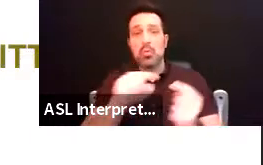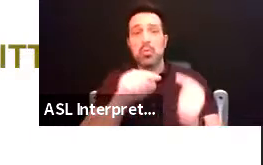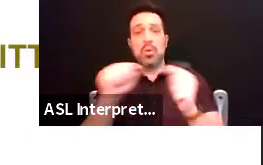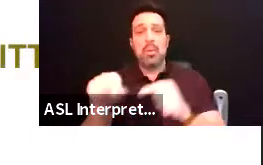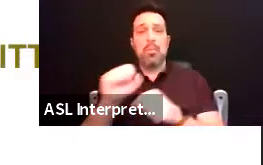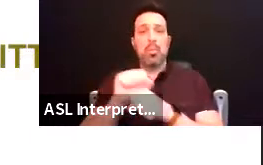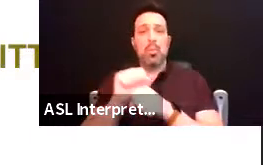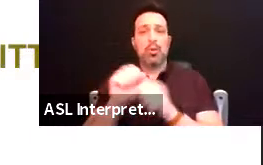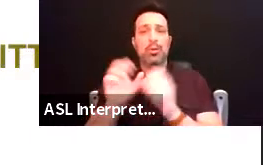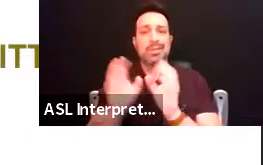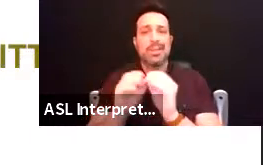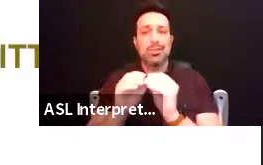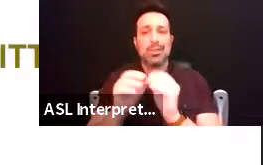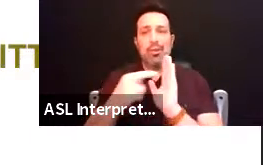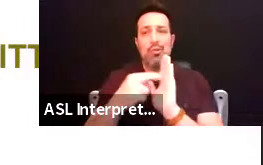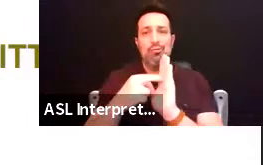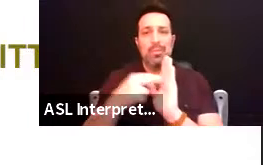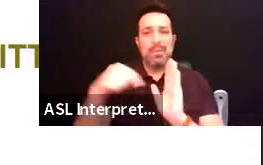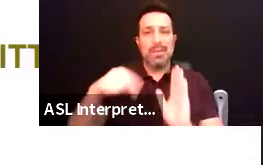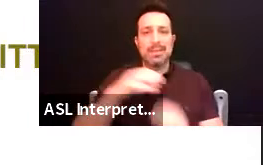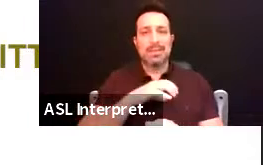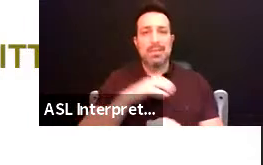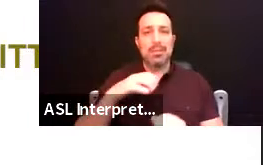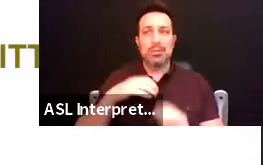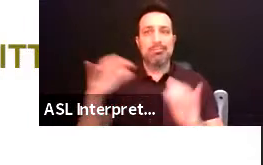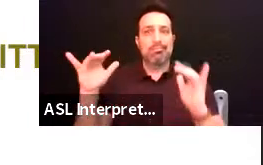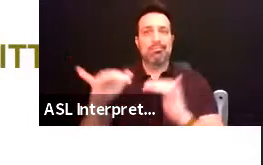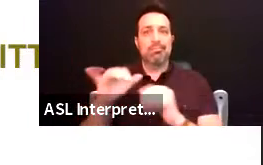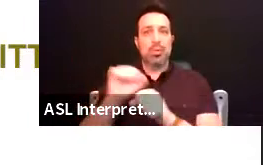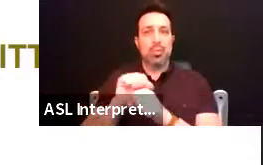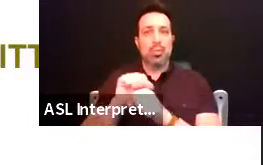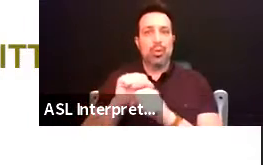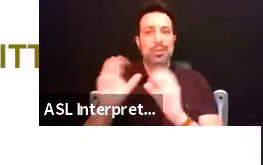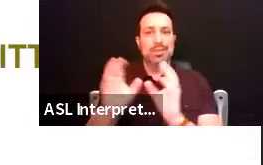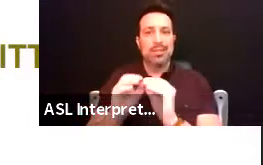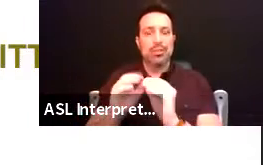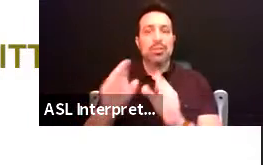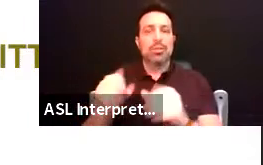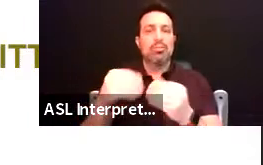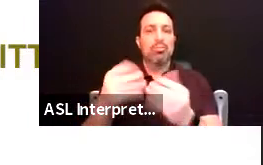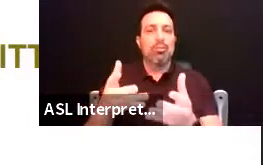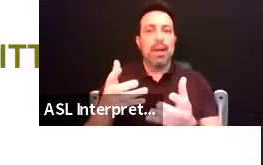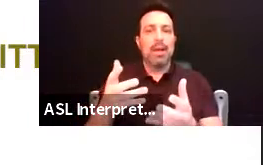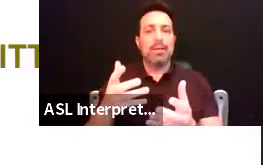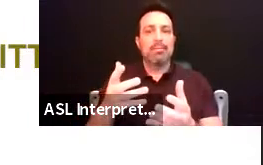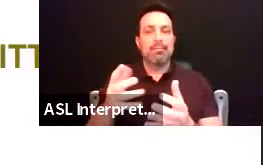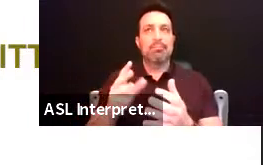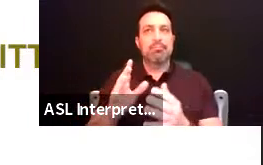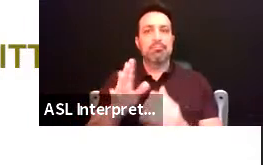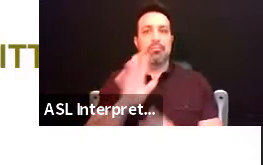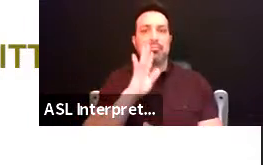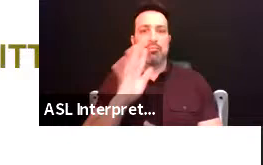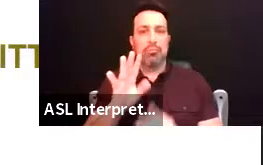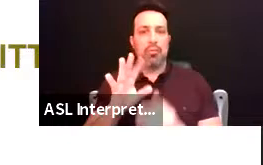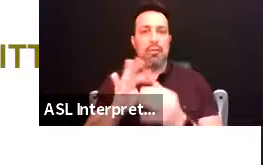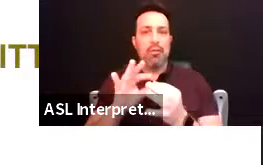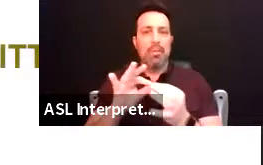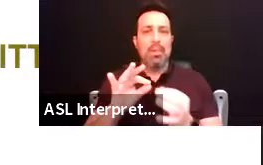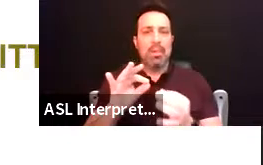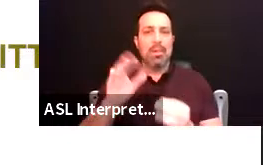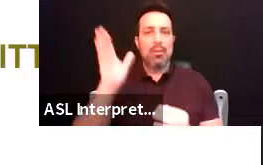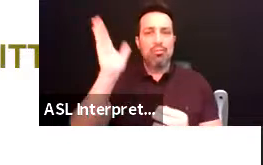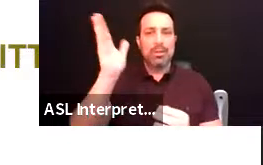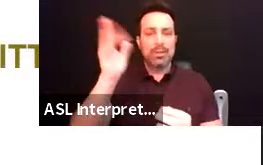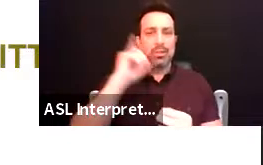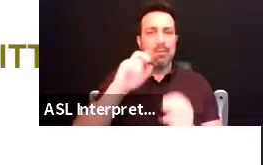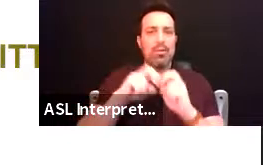session, representatives of this commission come to a work session and provide a verbal presentation to